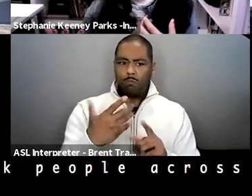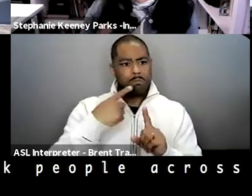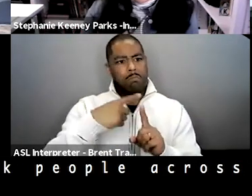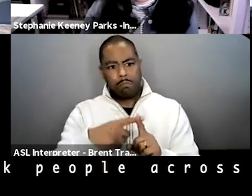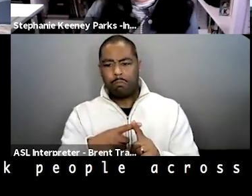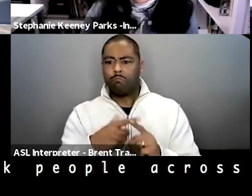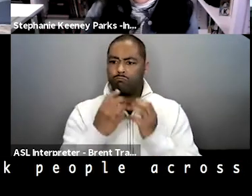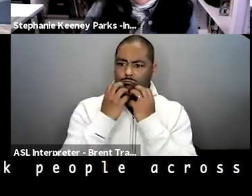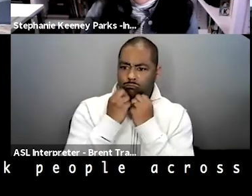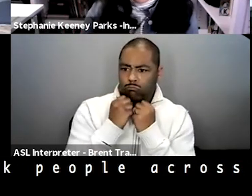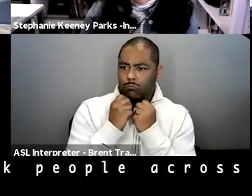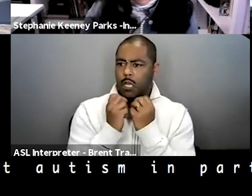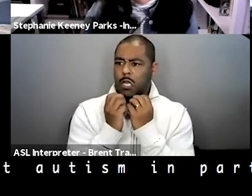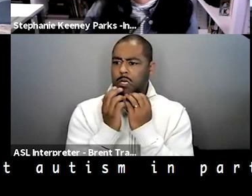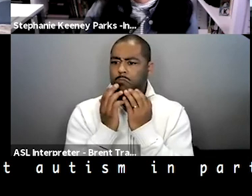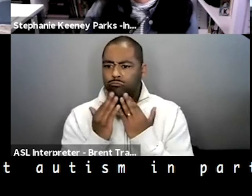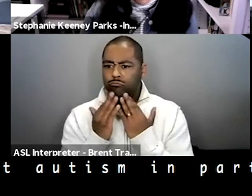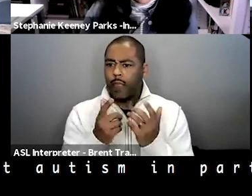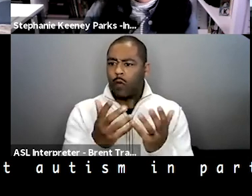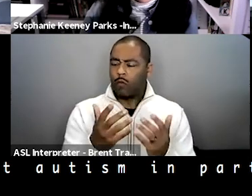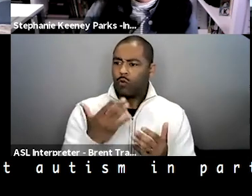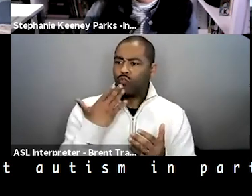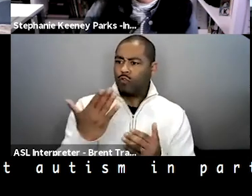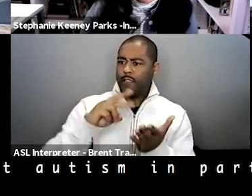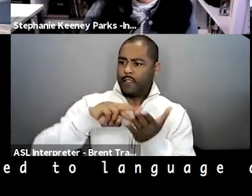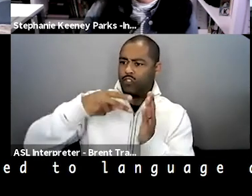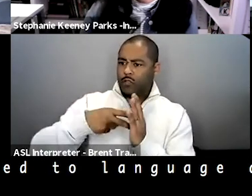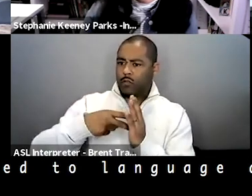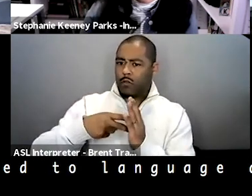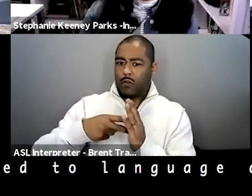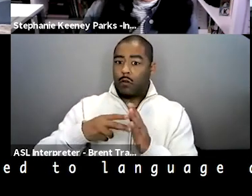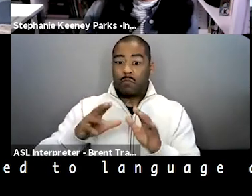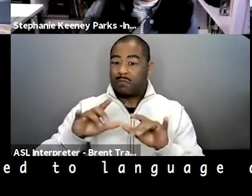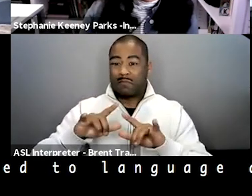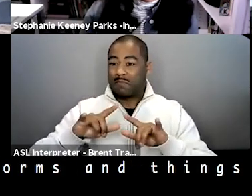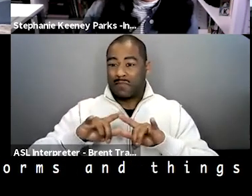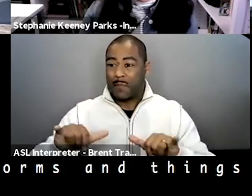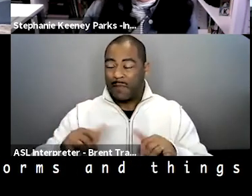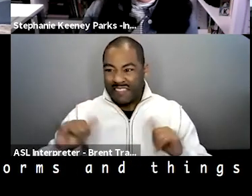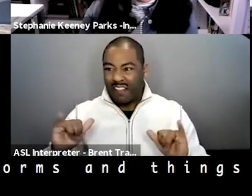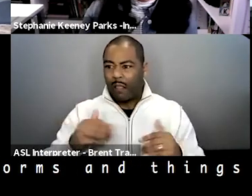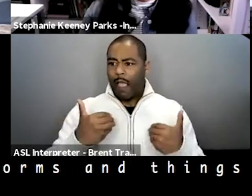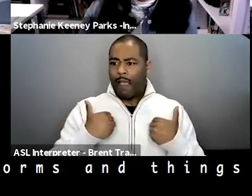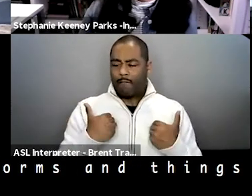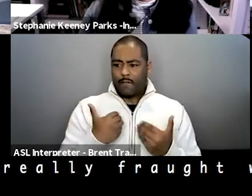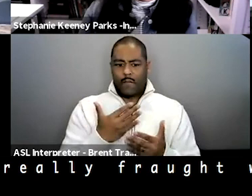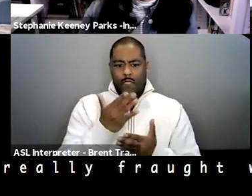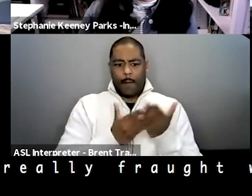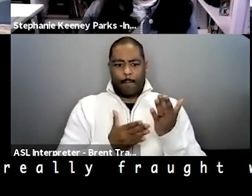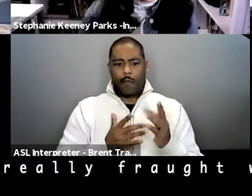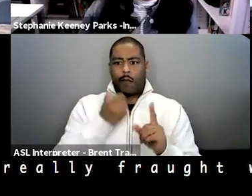really terrifying health disparities for Black people, and it's across the board, but autism in particular,